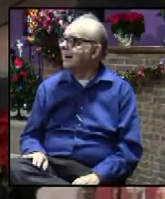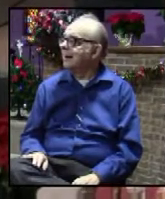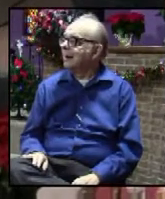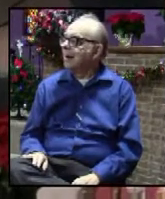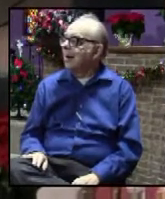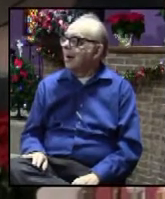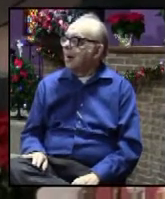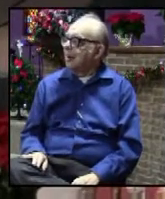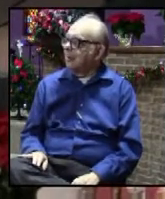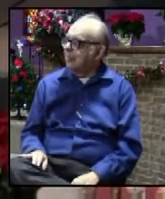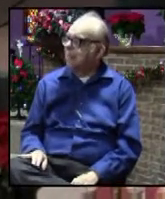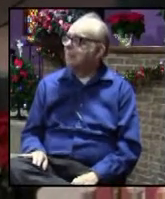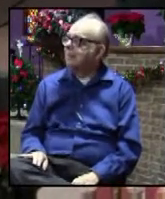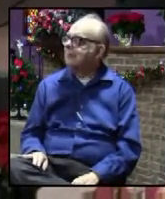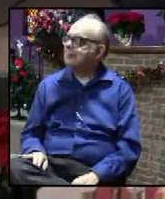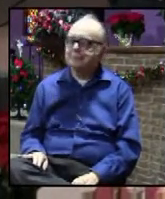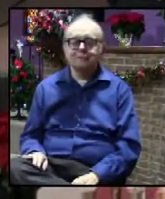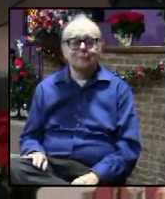Okay.